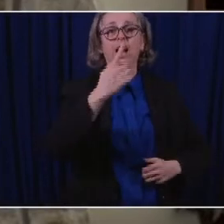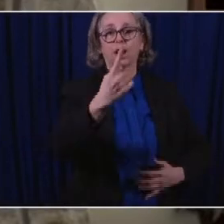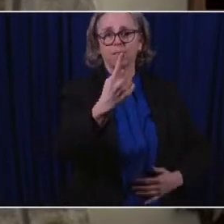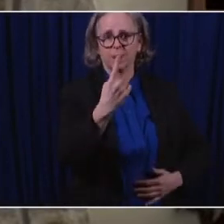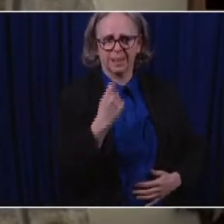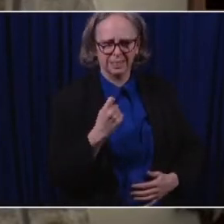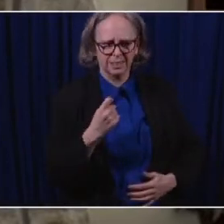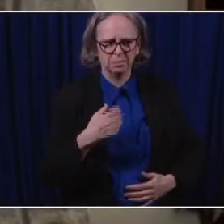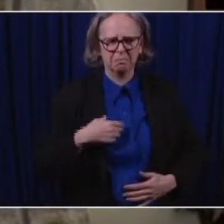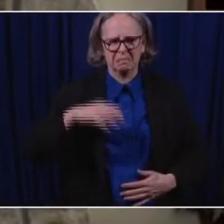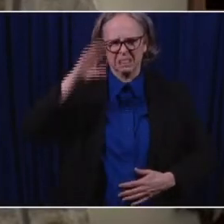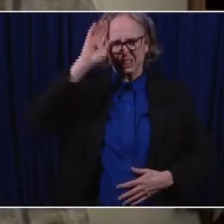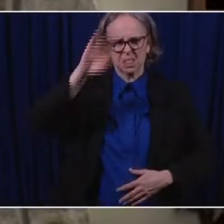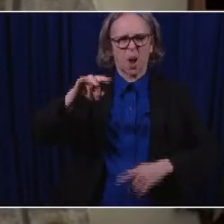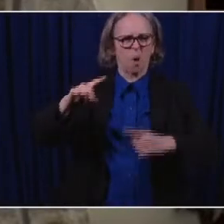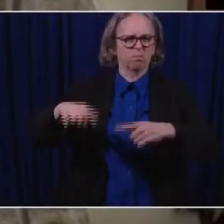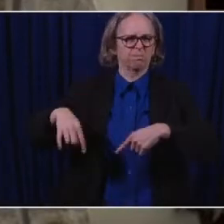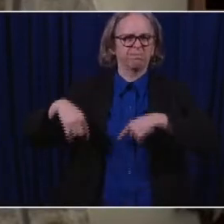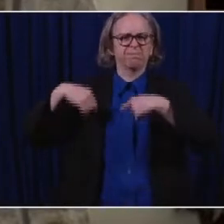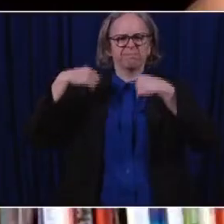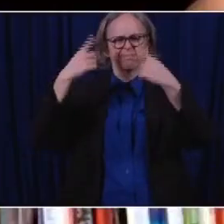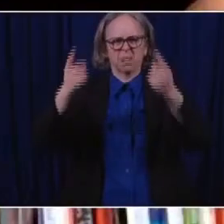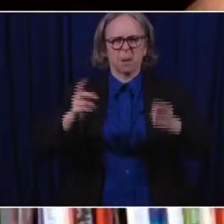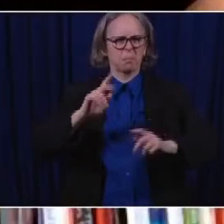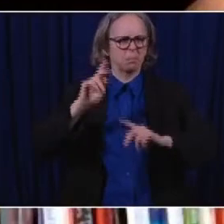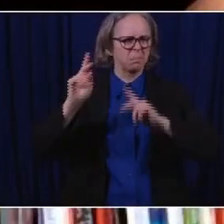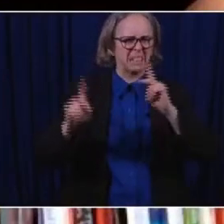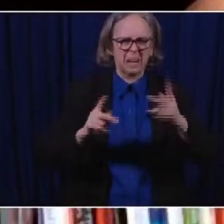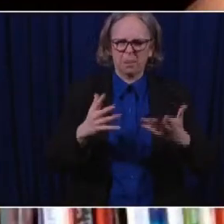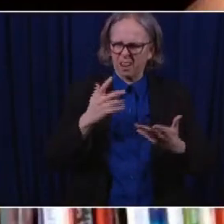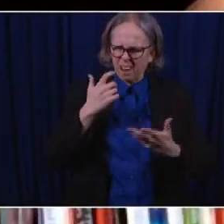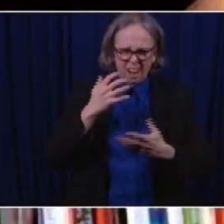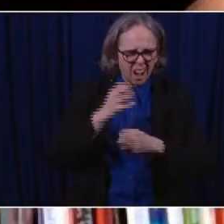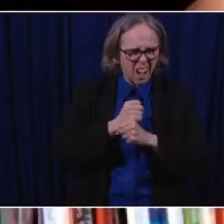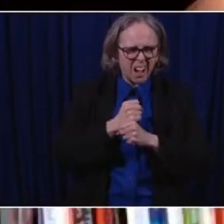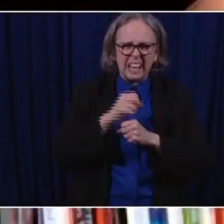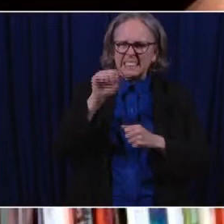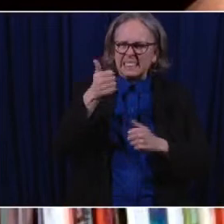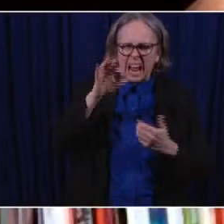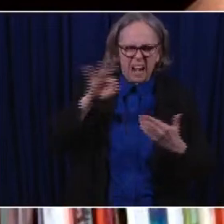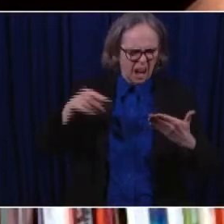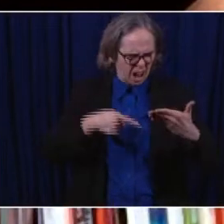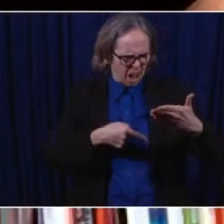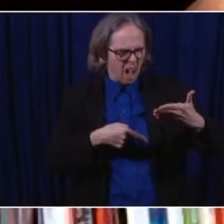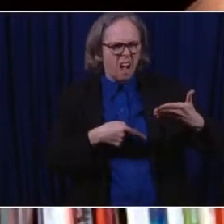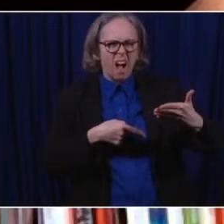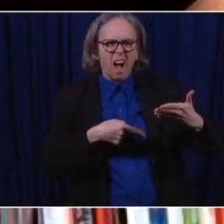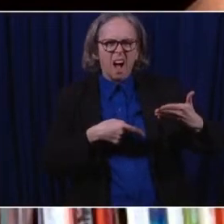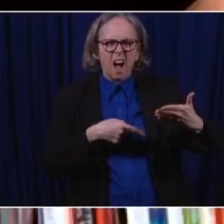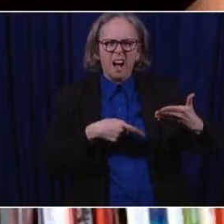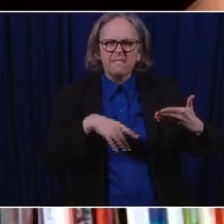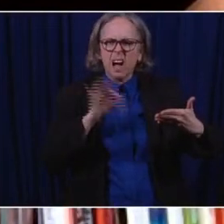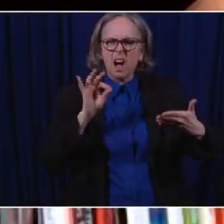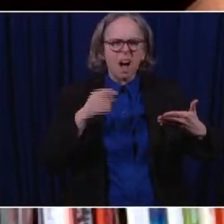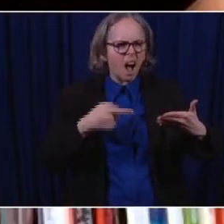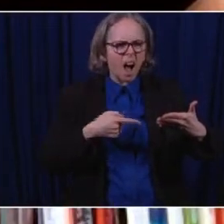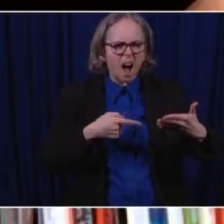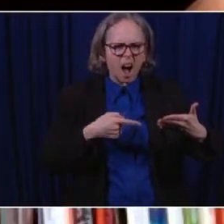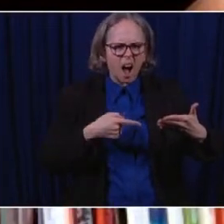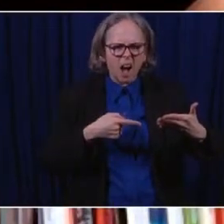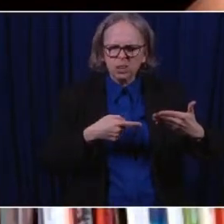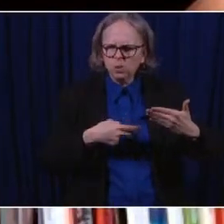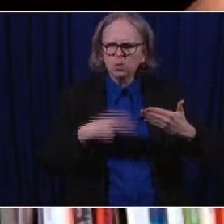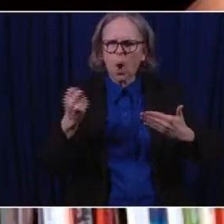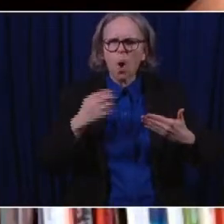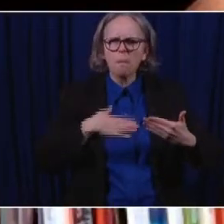through the receipt of the 1099s. In other circumstances, there could be other notices, a PIN application,